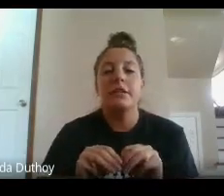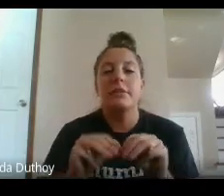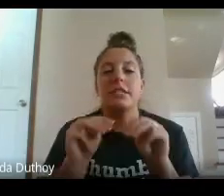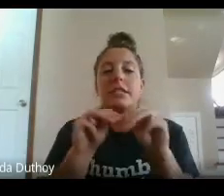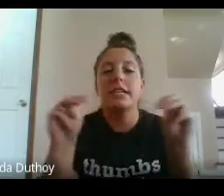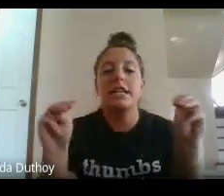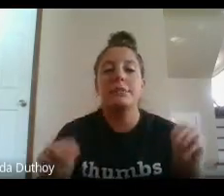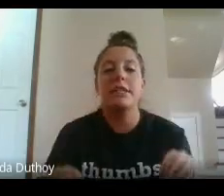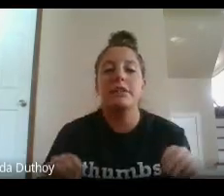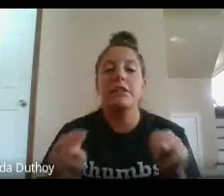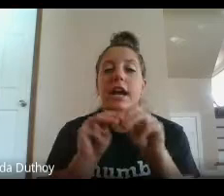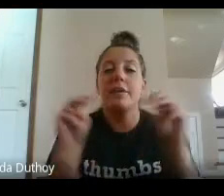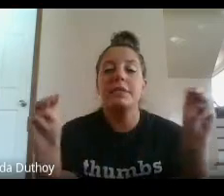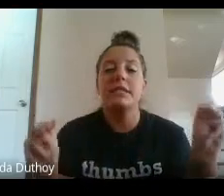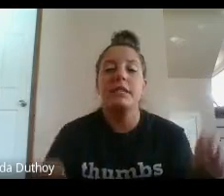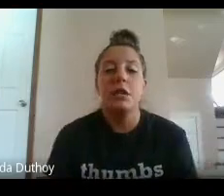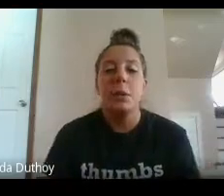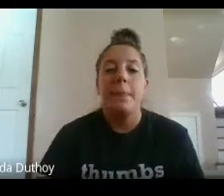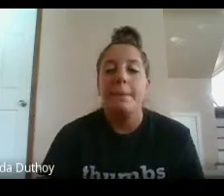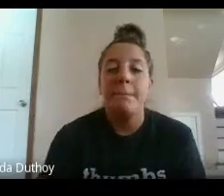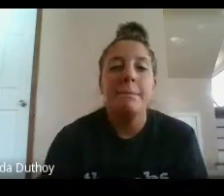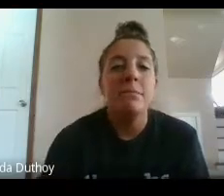Museum. We did this last week with your M's.